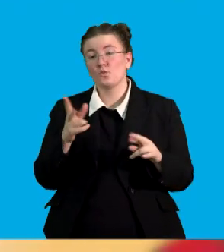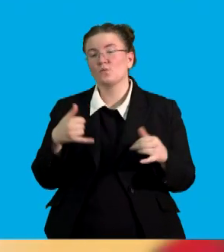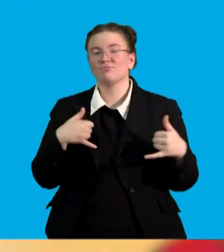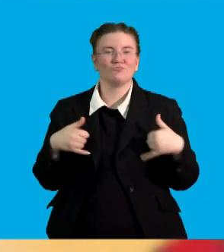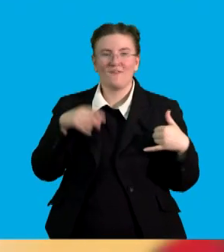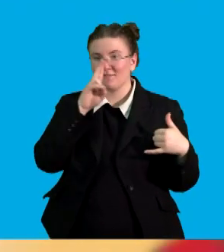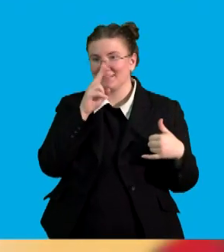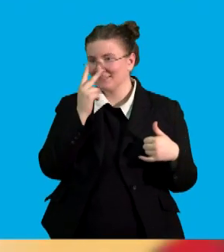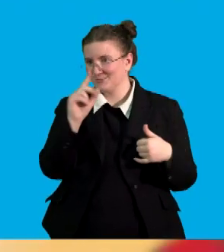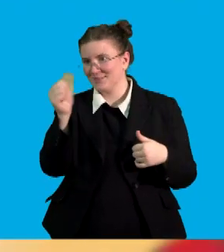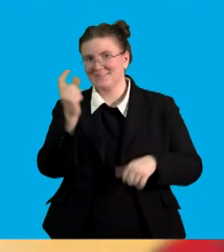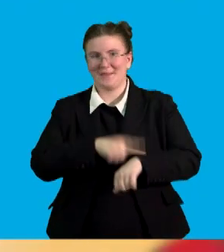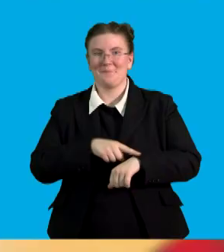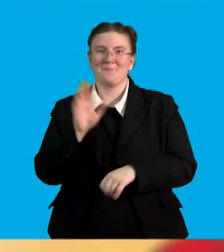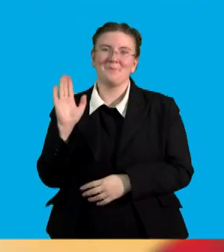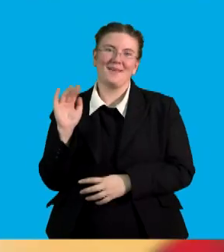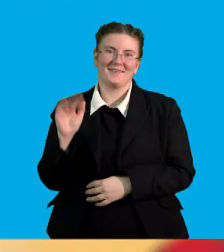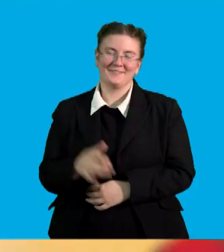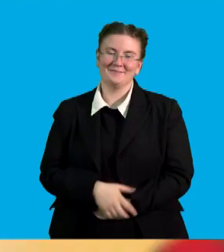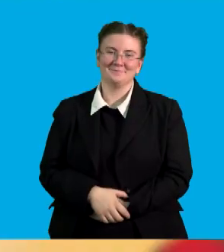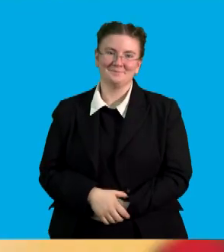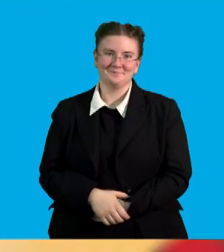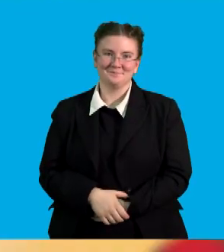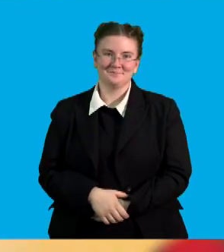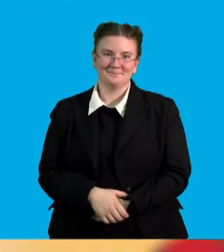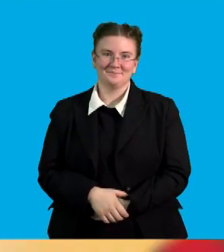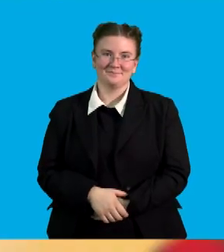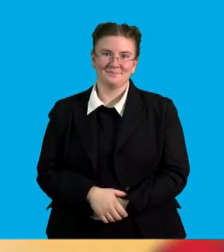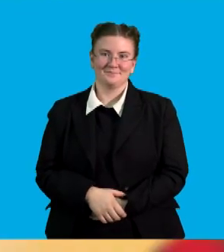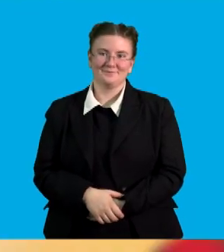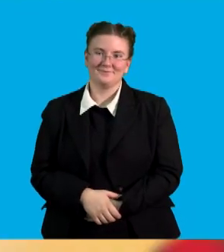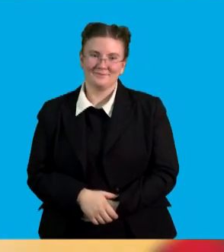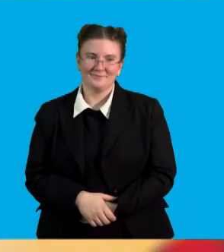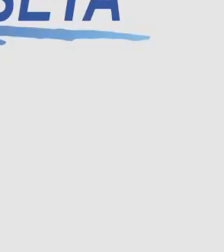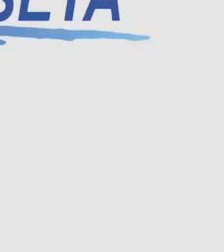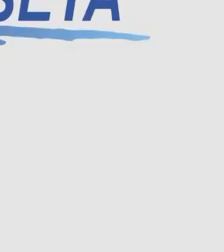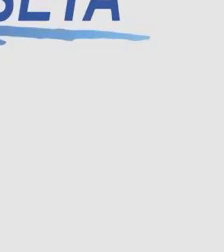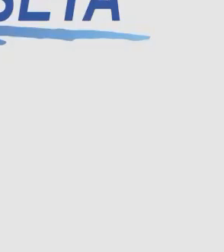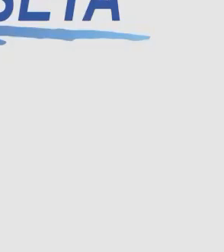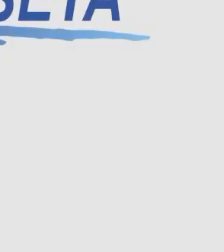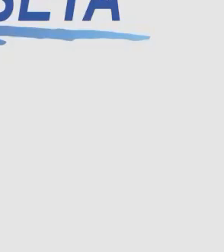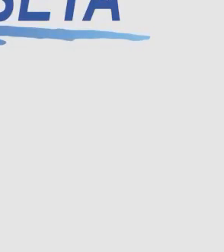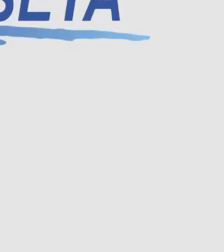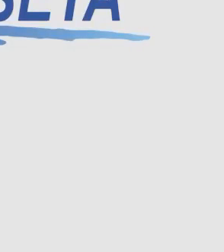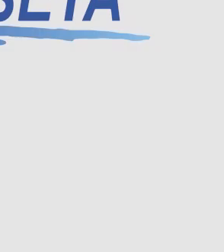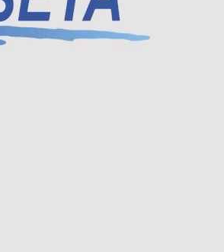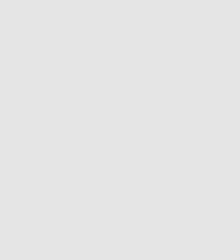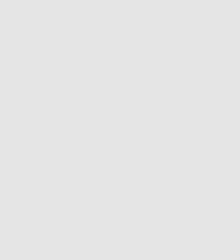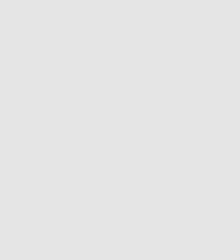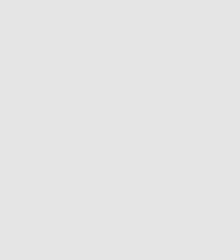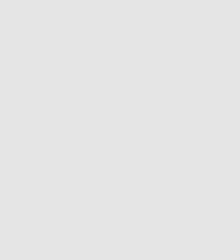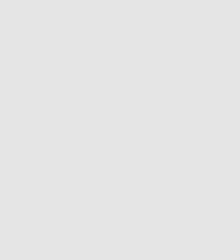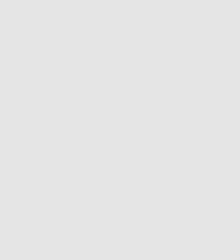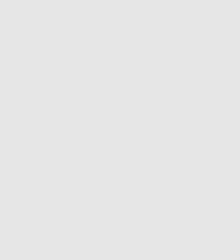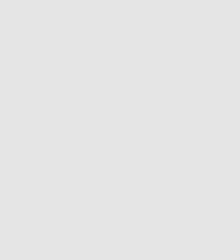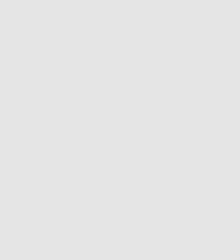had as much fun as I did. Until I see you next time, bye.